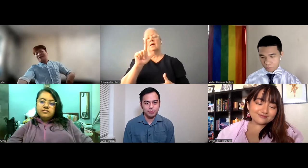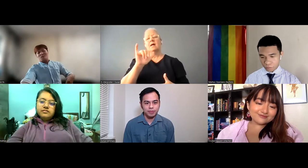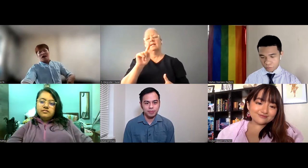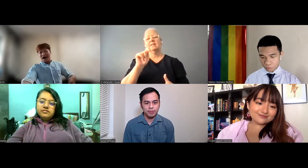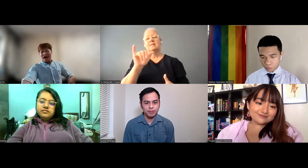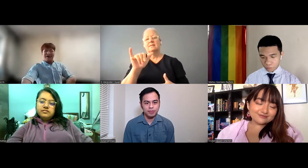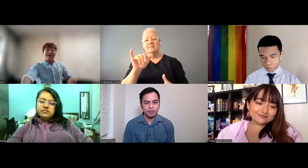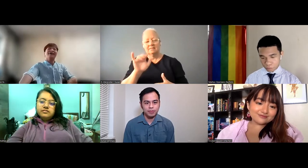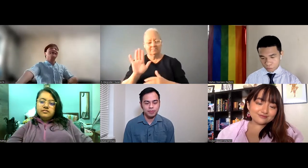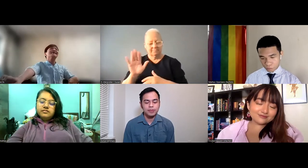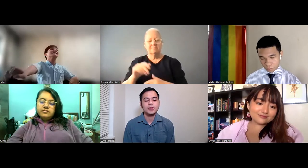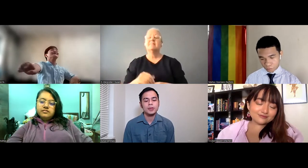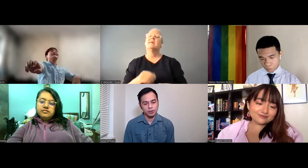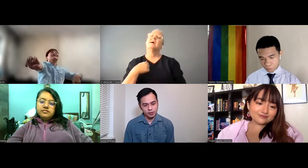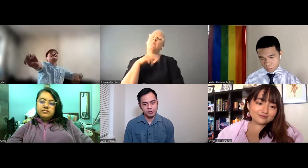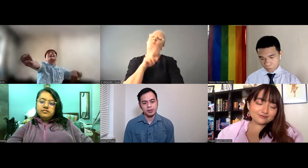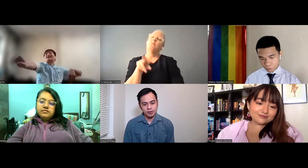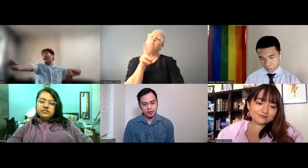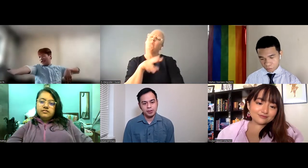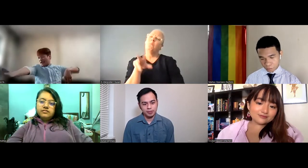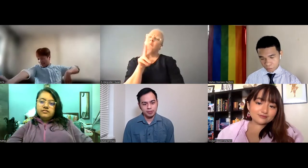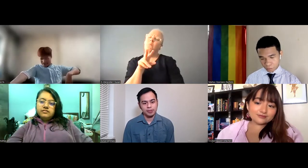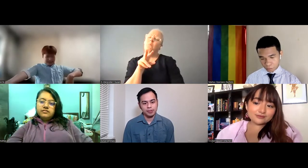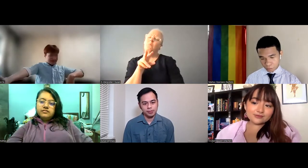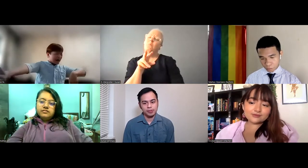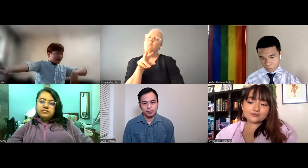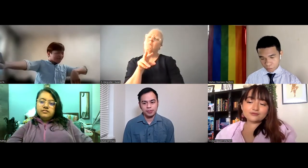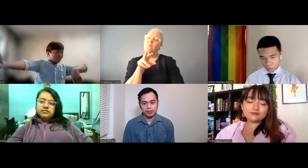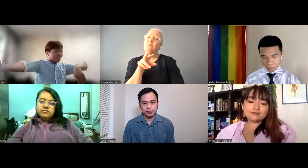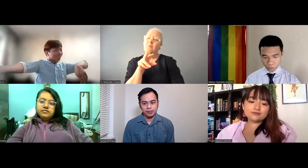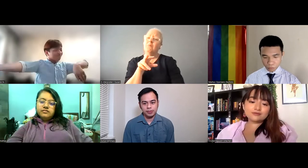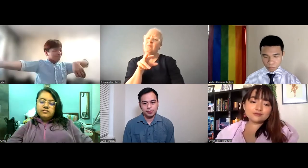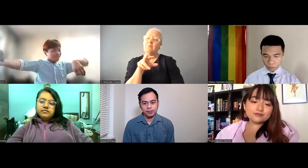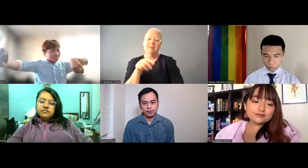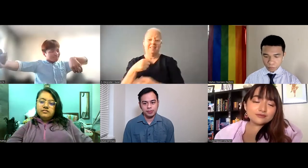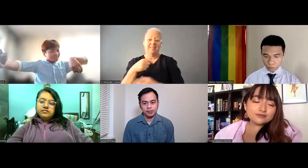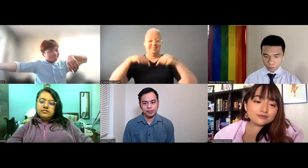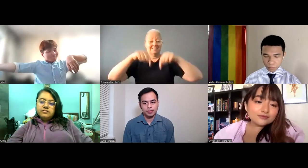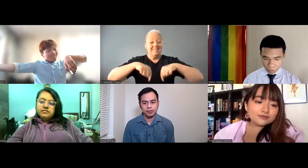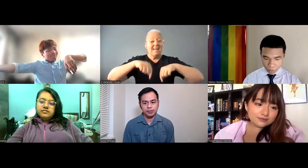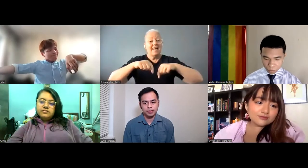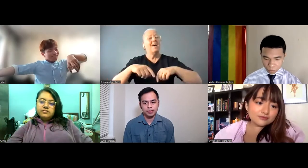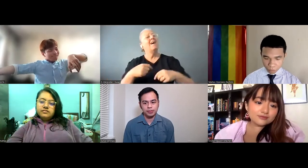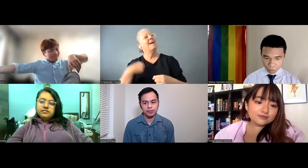that they are exactly pointing to the issues that we encounter.